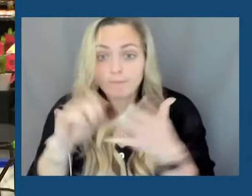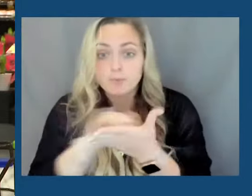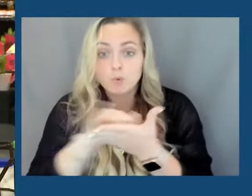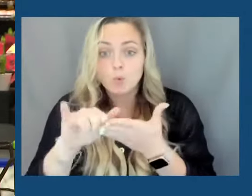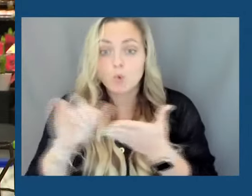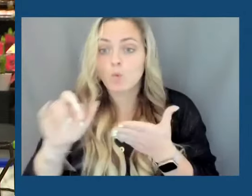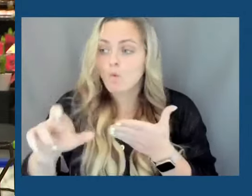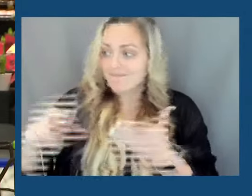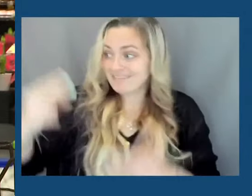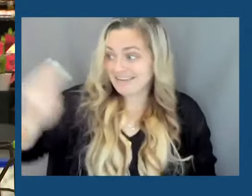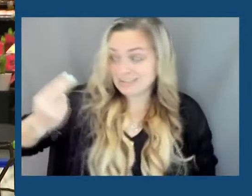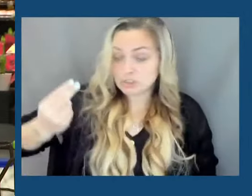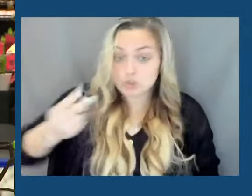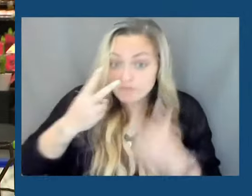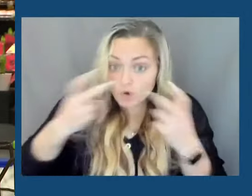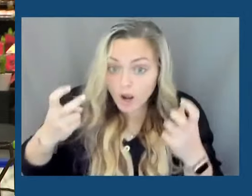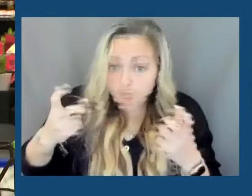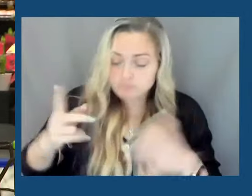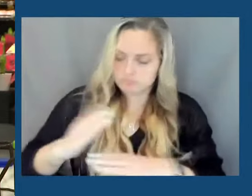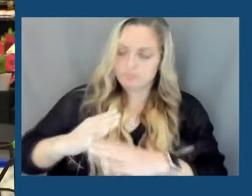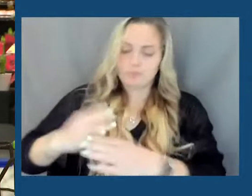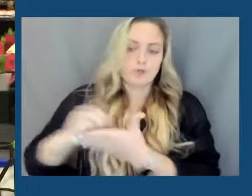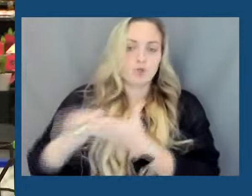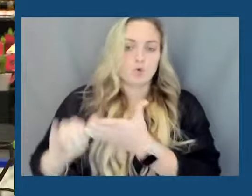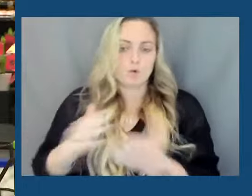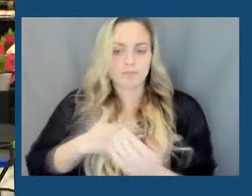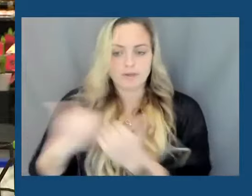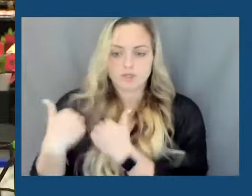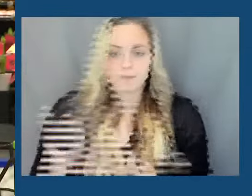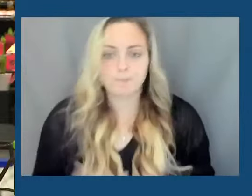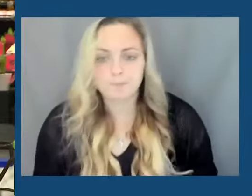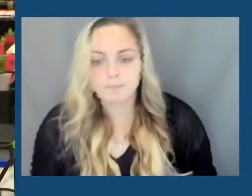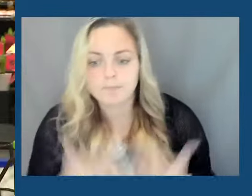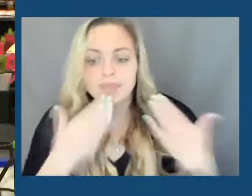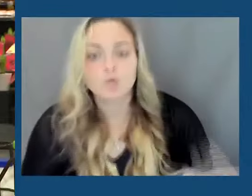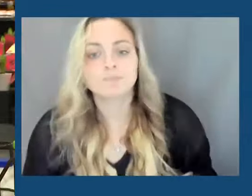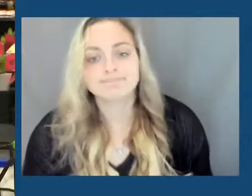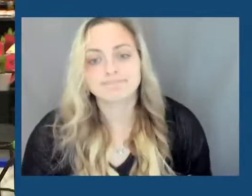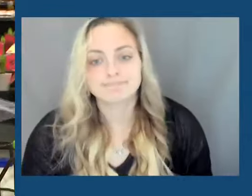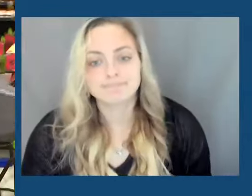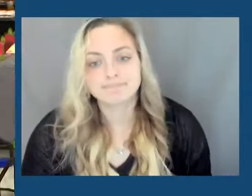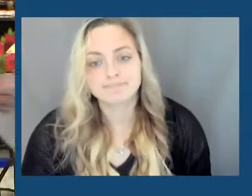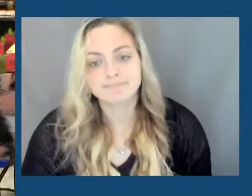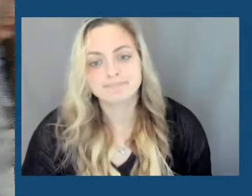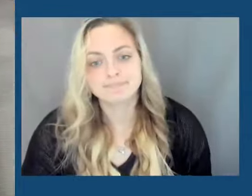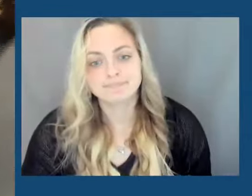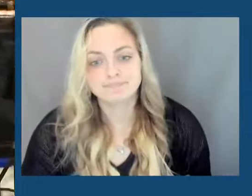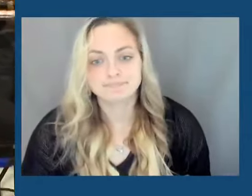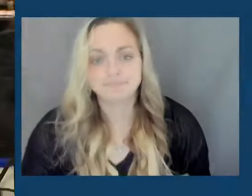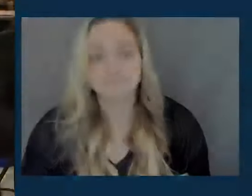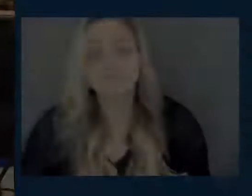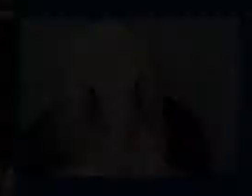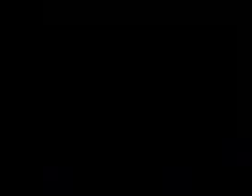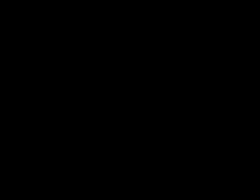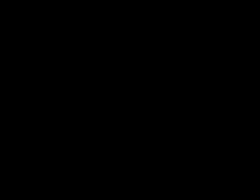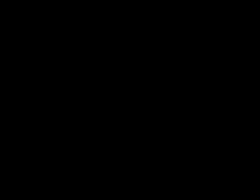history. I have to protect the people of my state. Thank you. Merry Christmas.